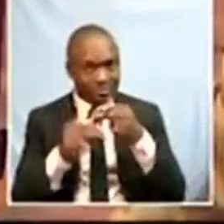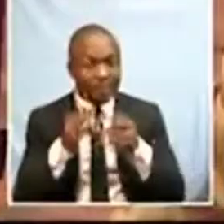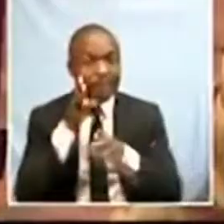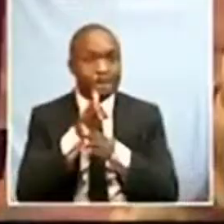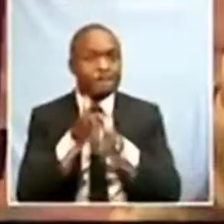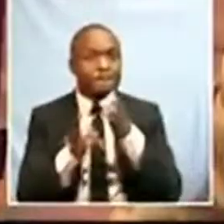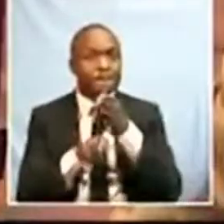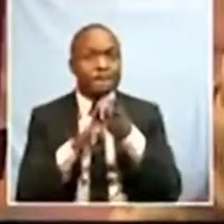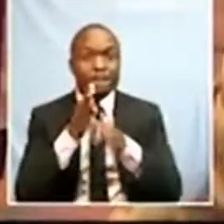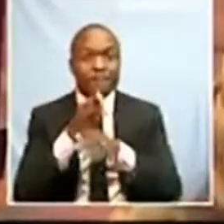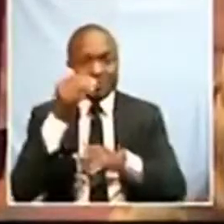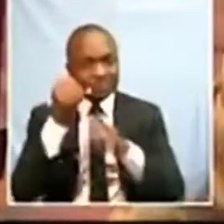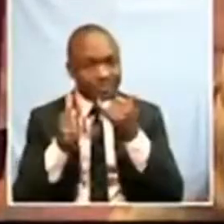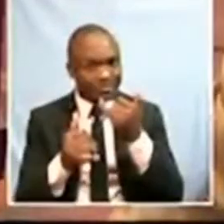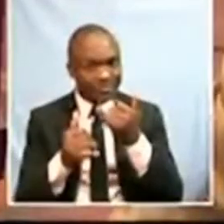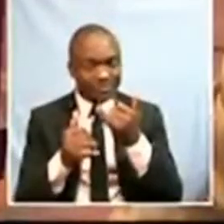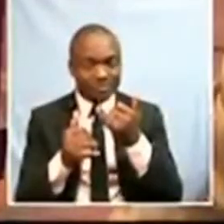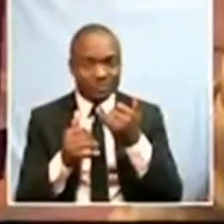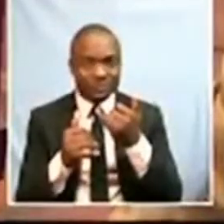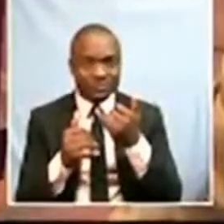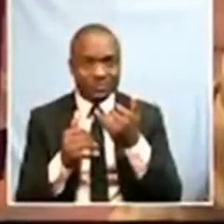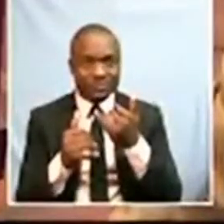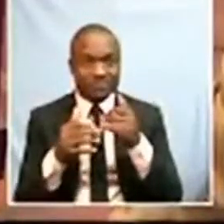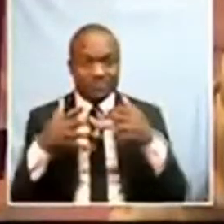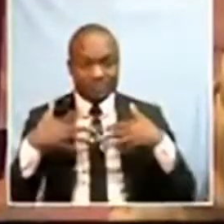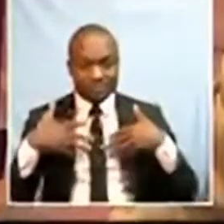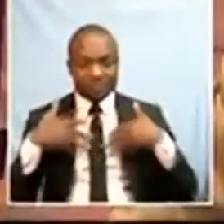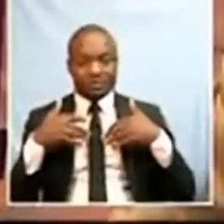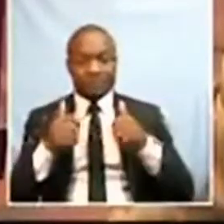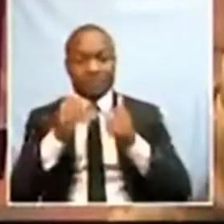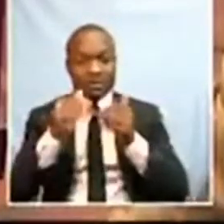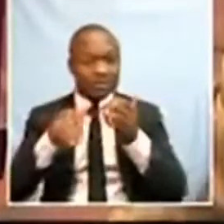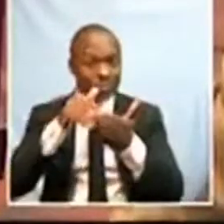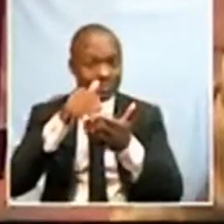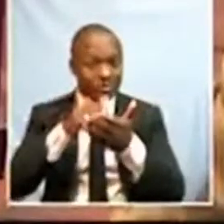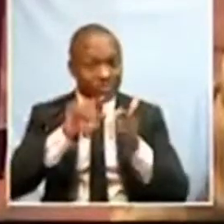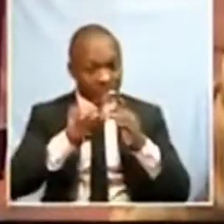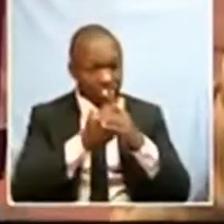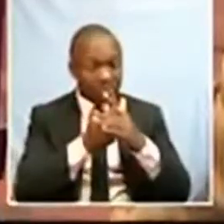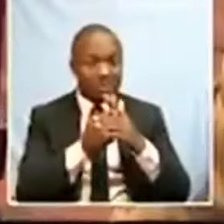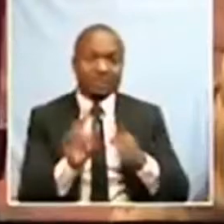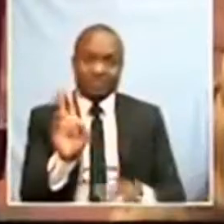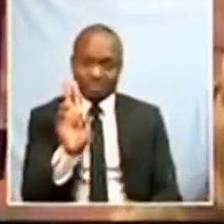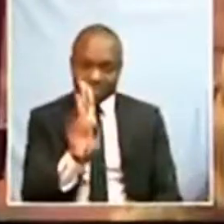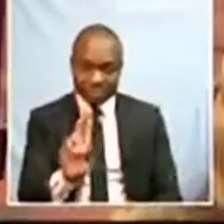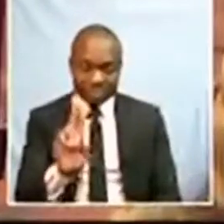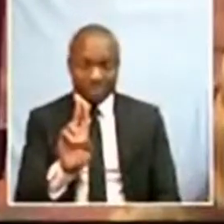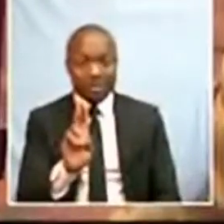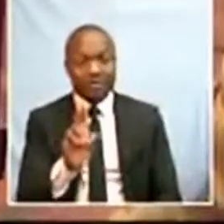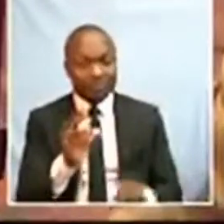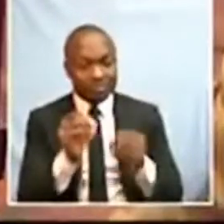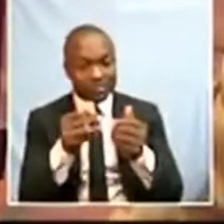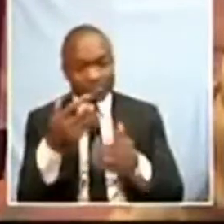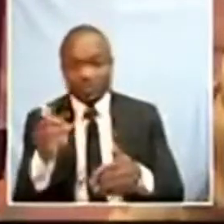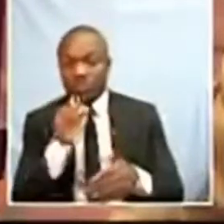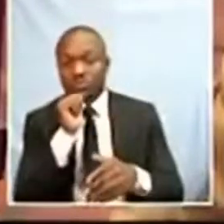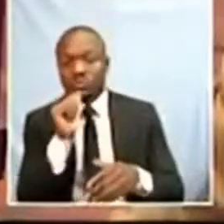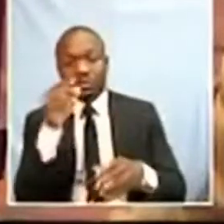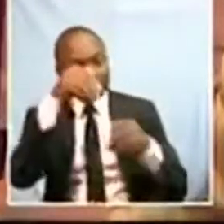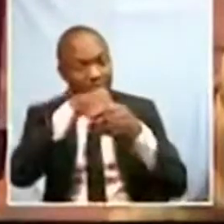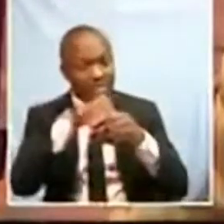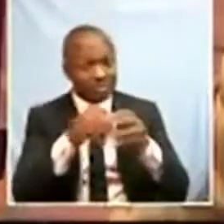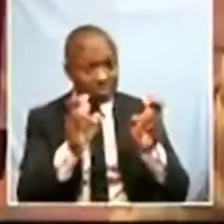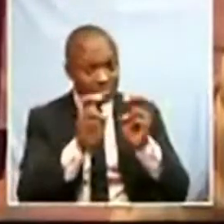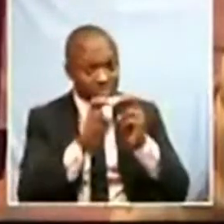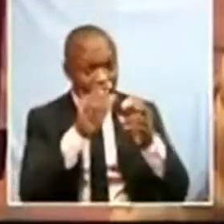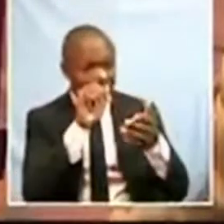will be complete for the health post to start using it, because there are a few items that are already not in the contract,